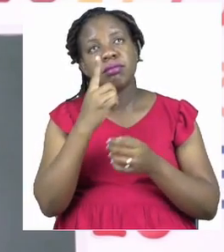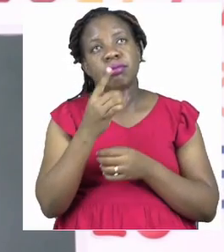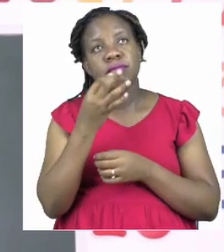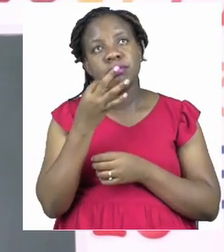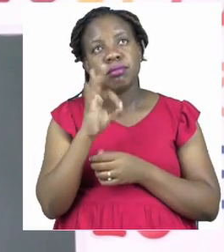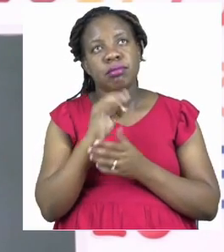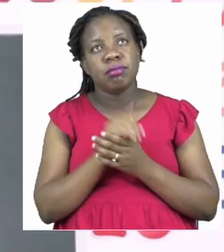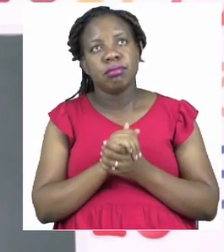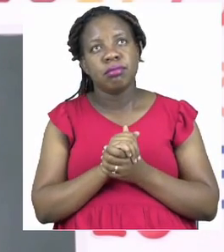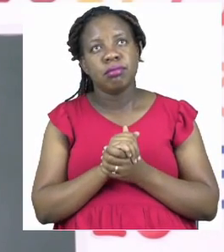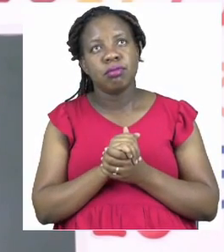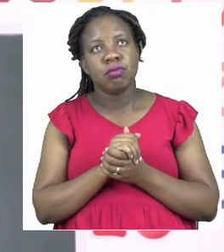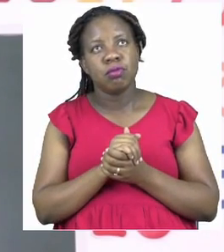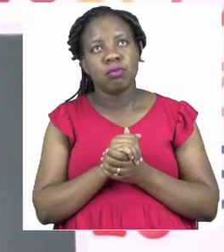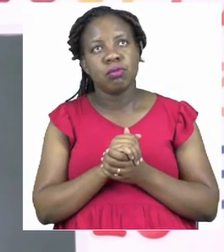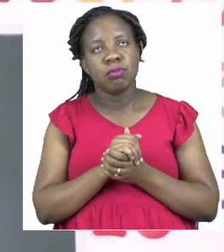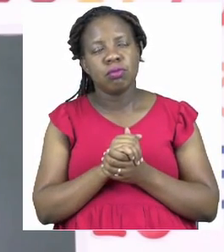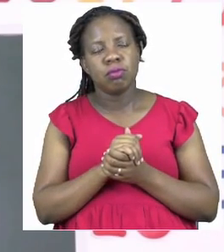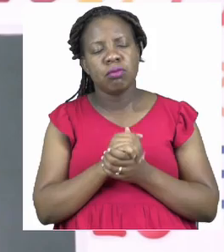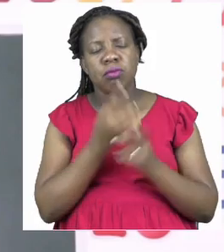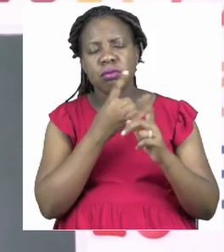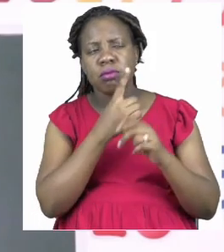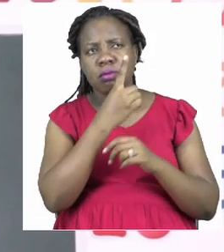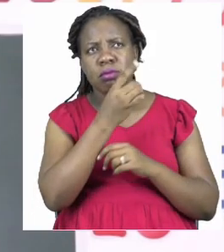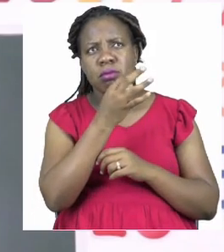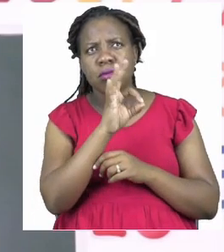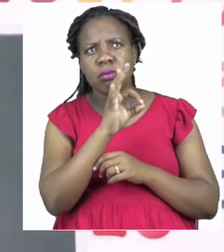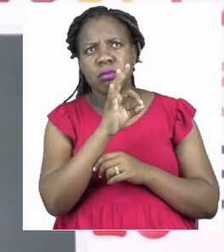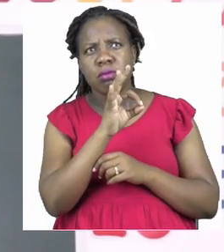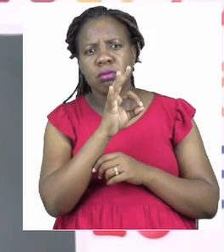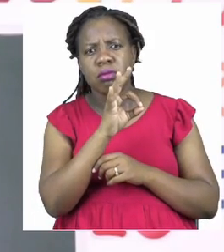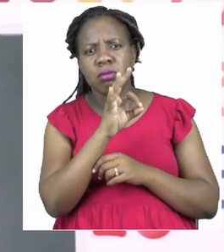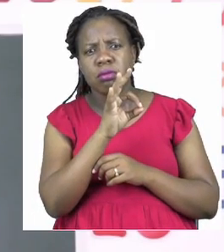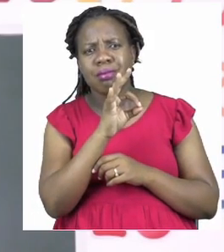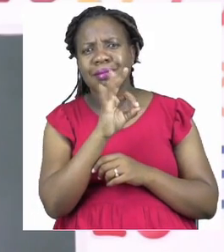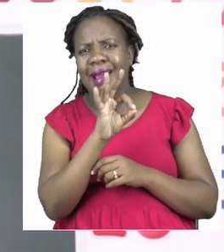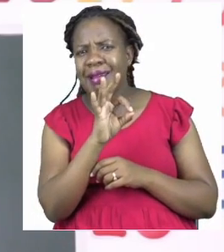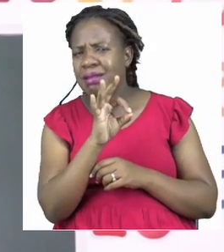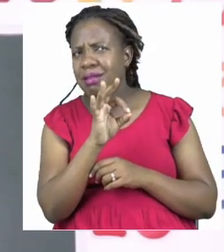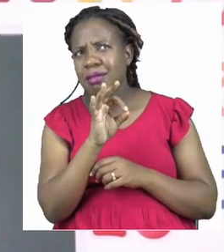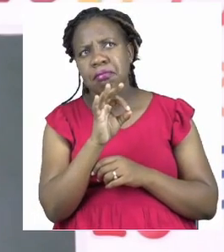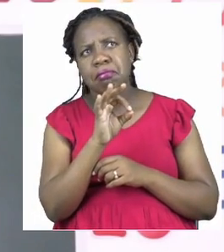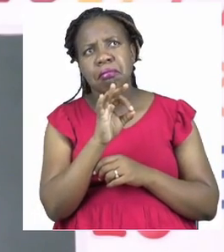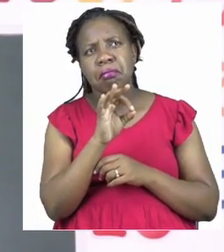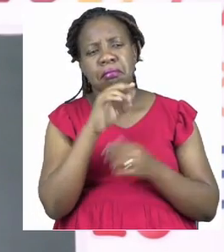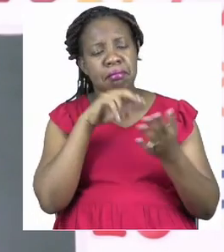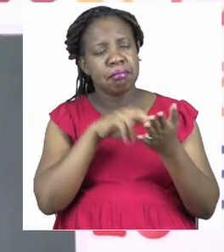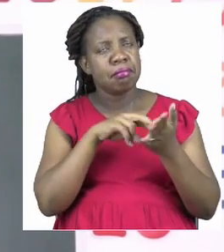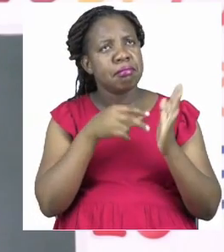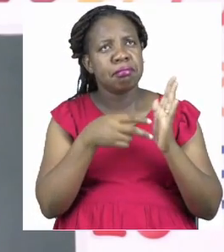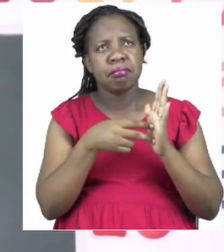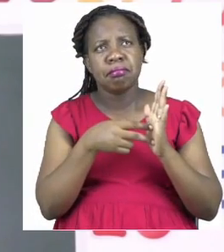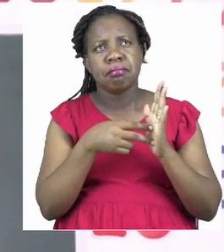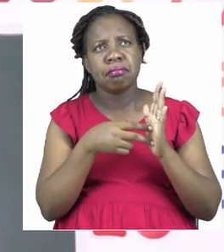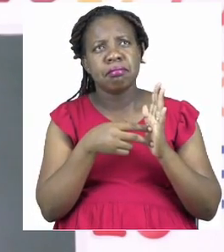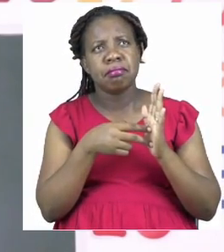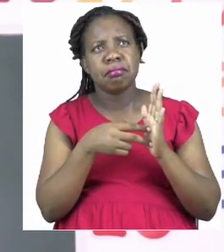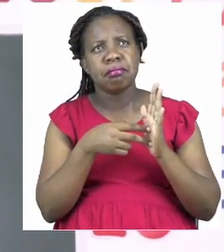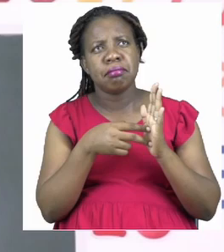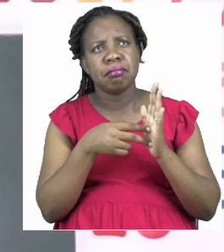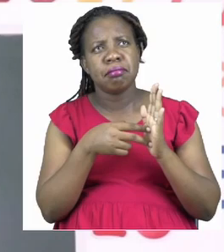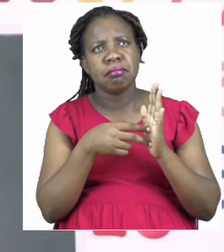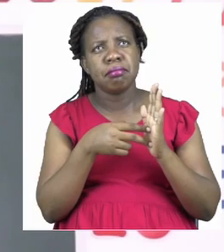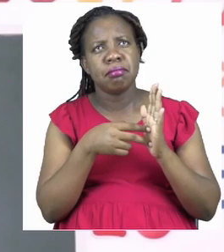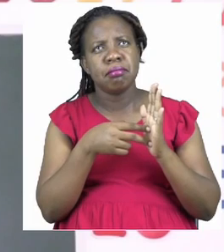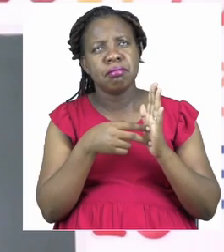let's count. From 19 to 19. That means, boys and girls, that we